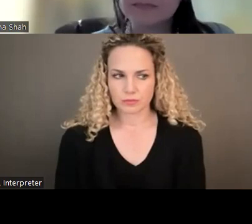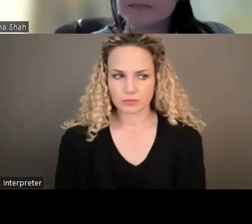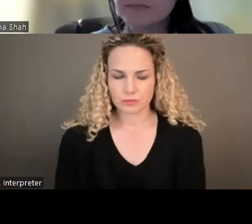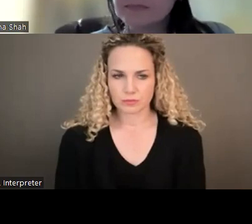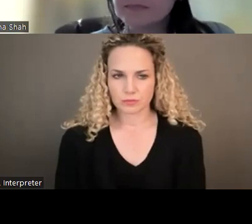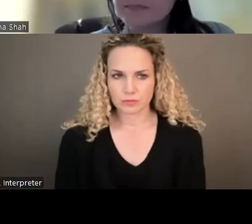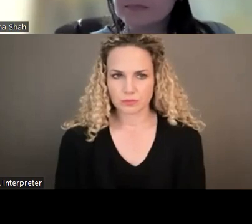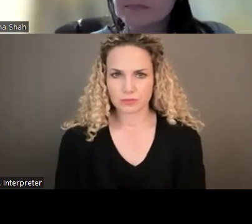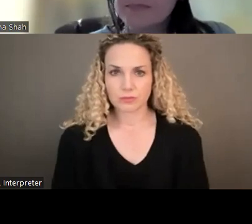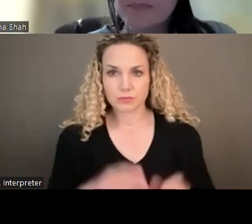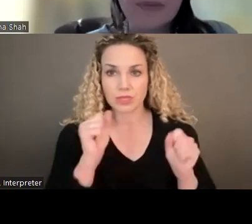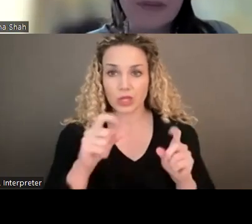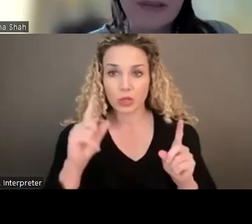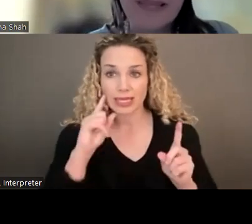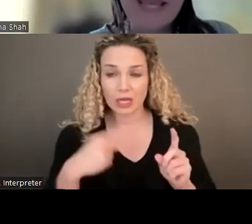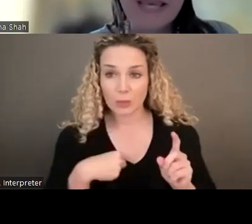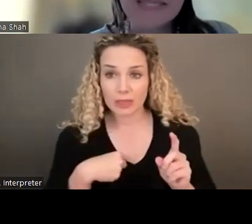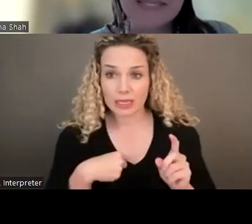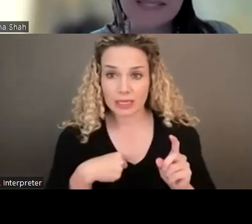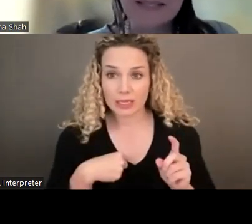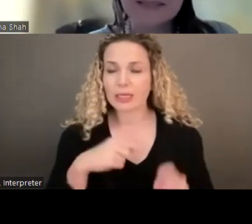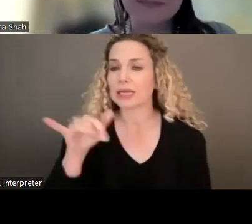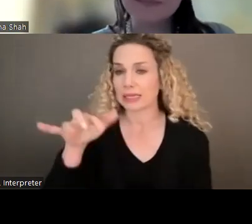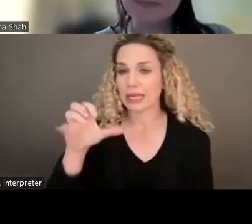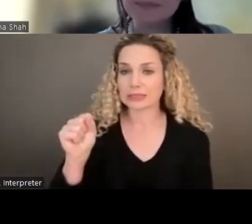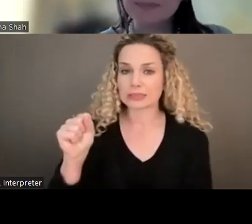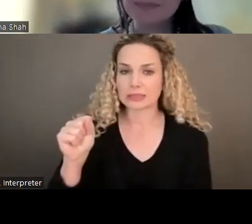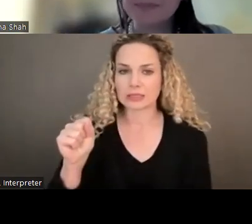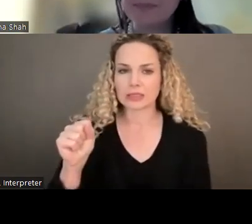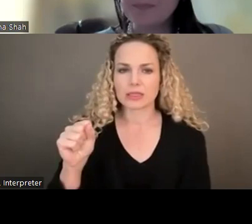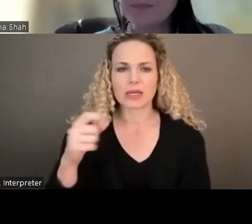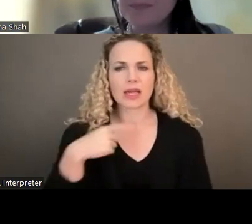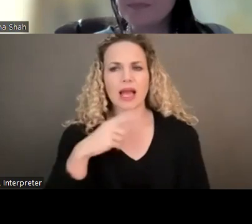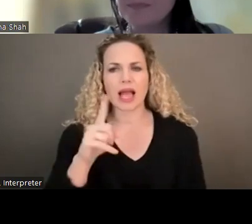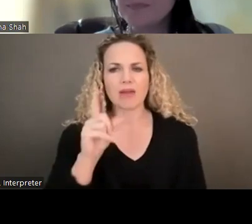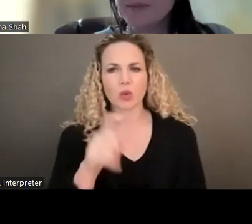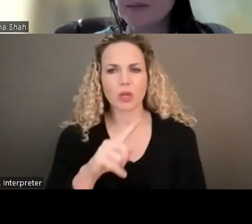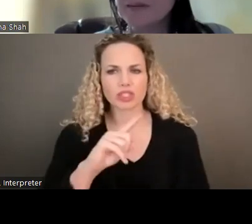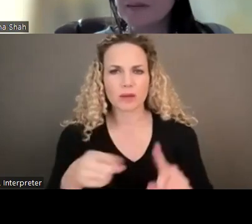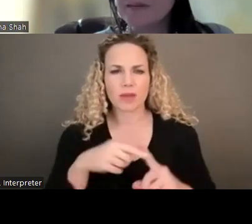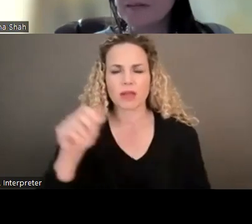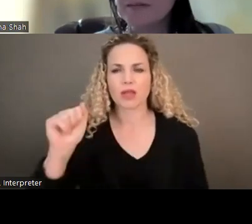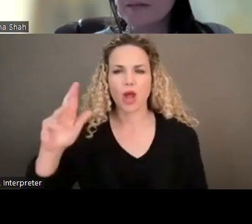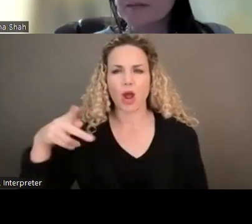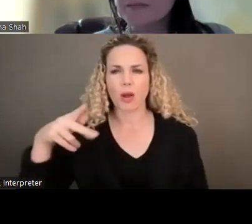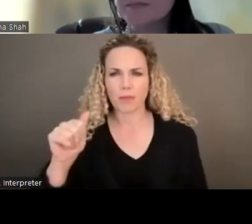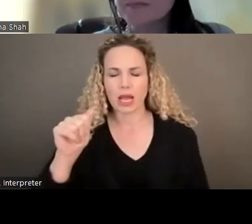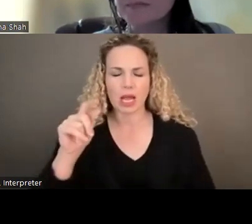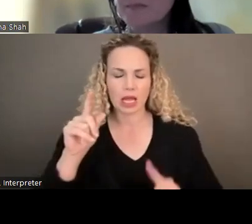Can you guys hear me? yes. Hello, I have a question regarding the ARPA survey that